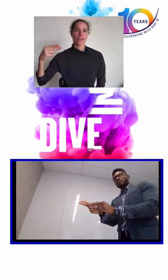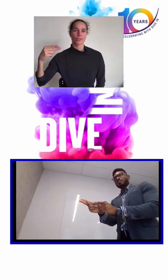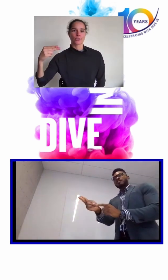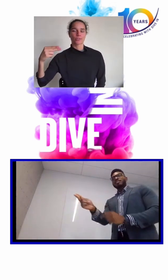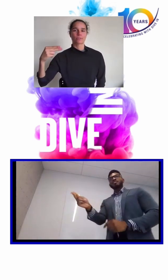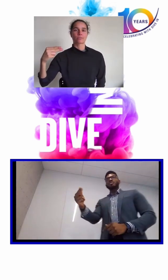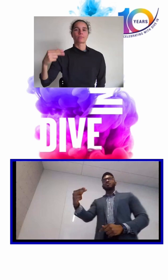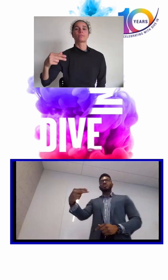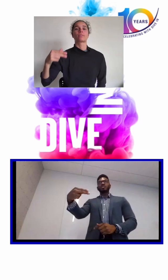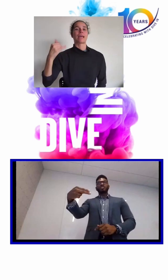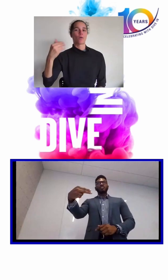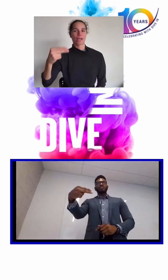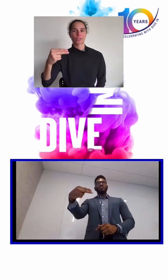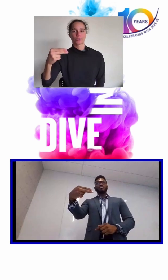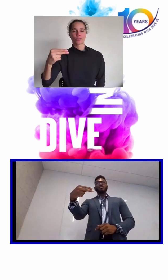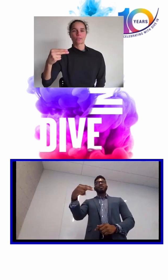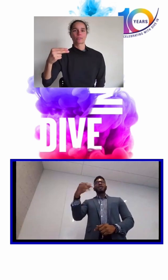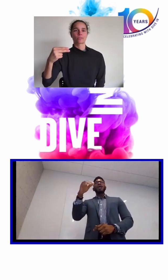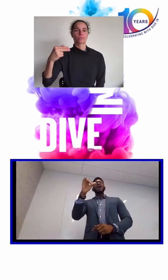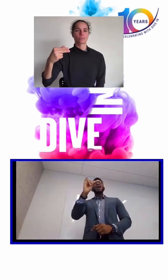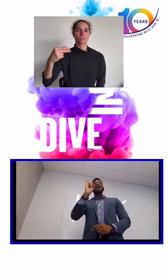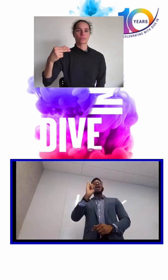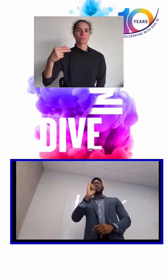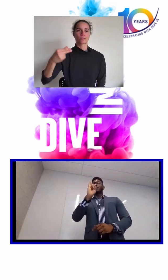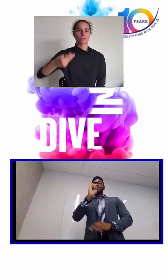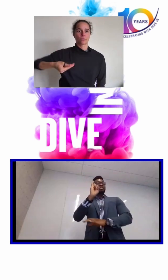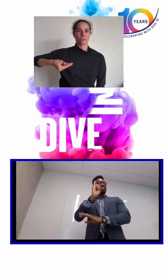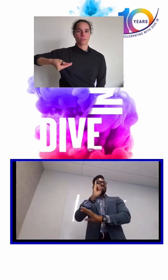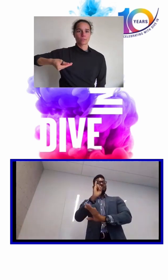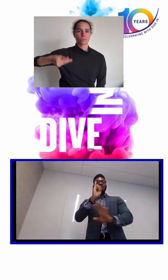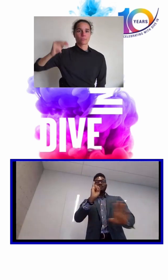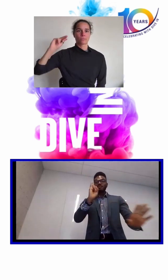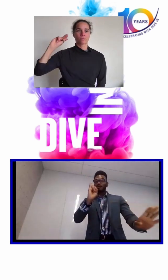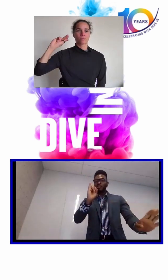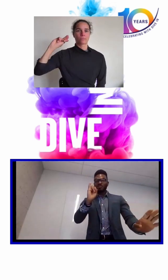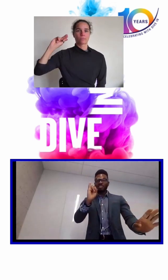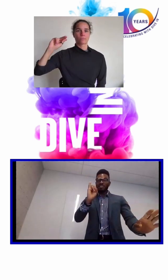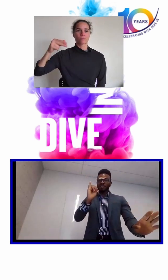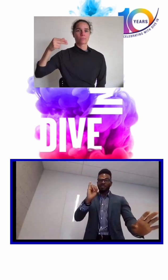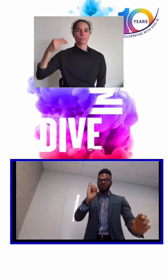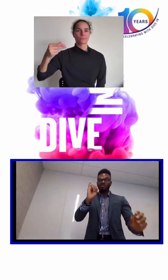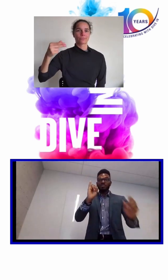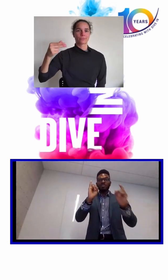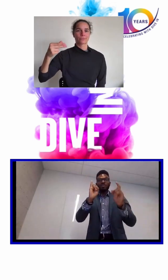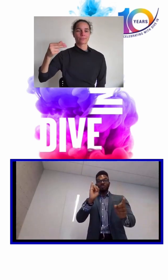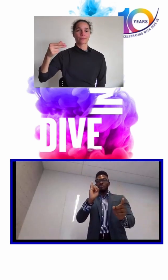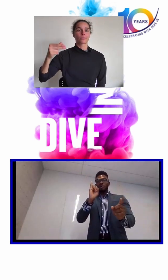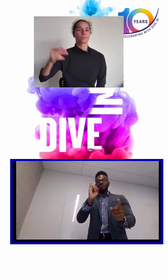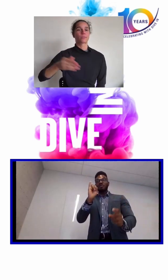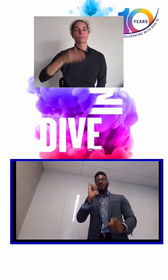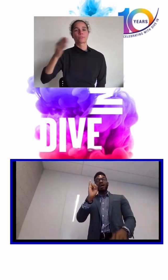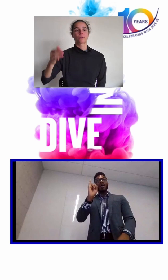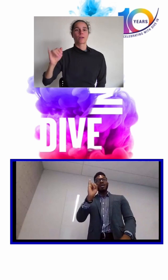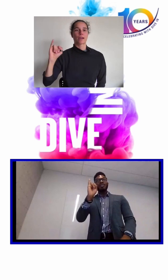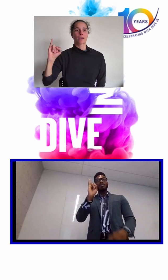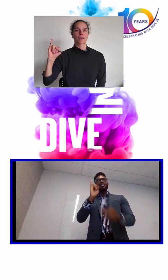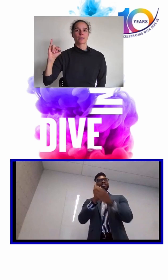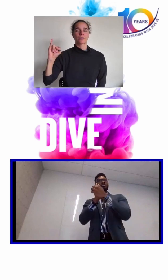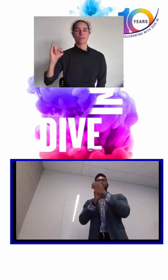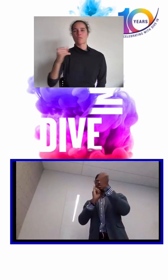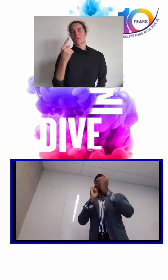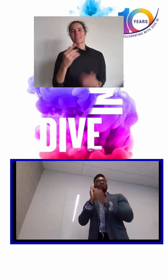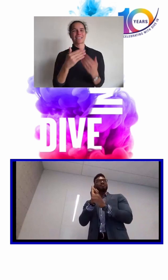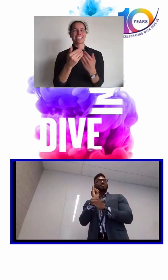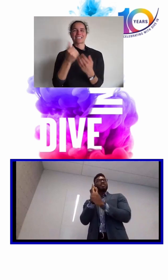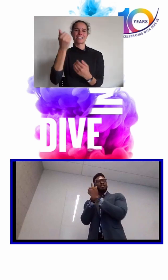Two fingers and the thumb touching itself. I. This is one of the easiest one to remember. I.